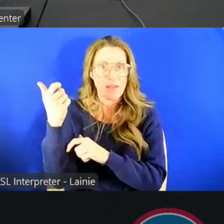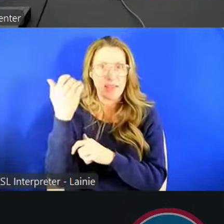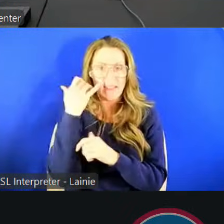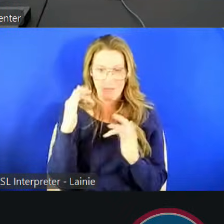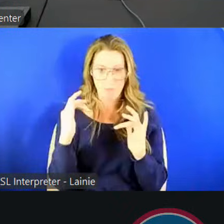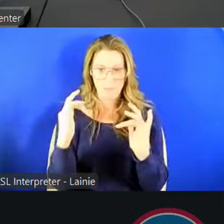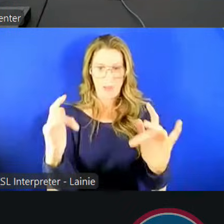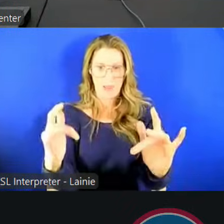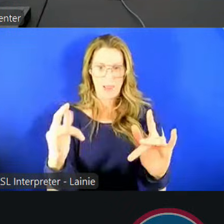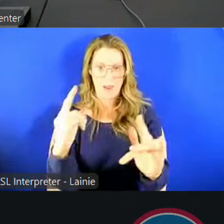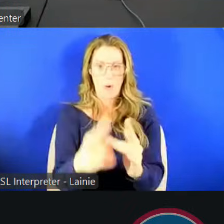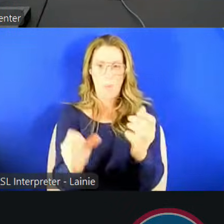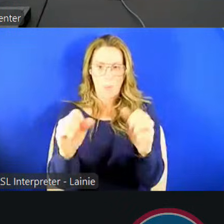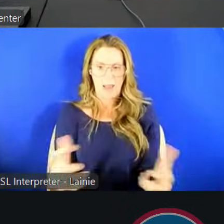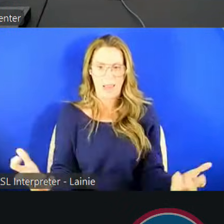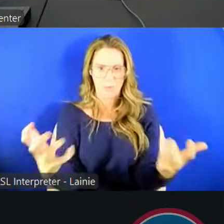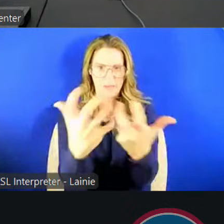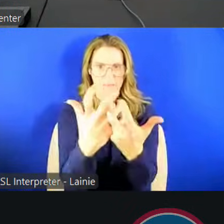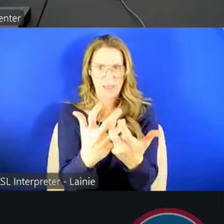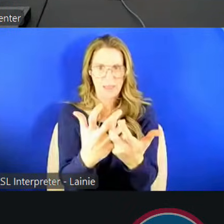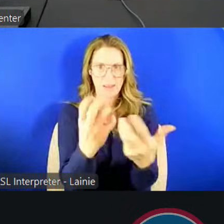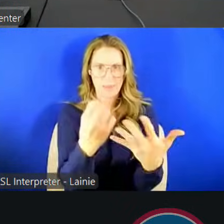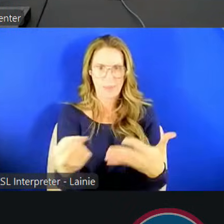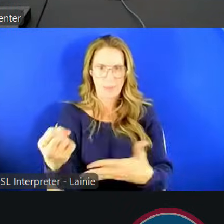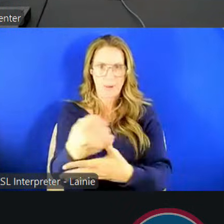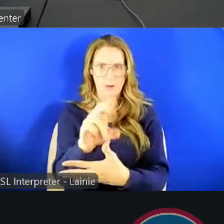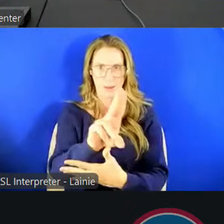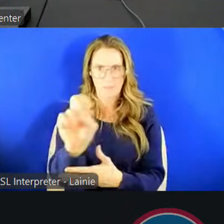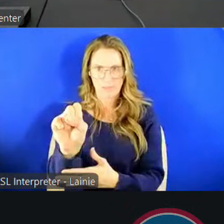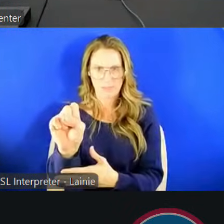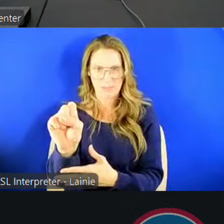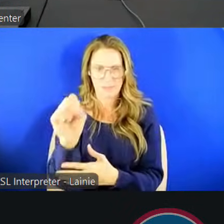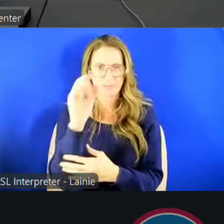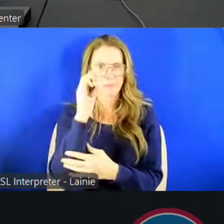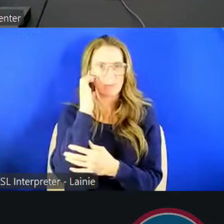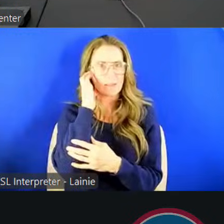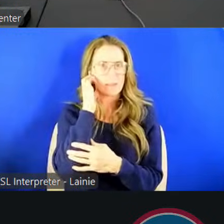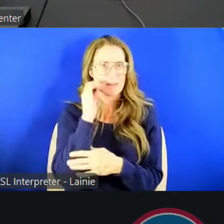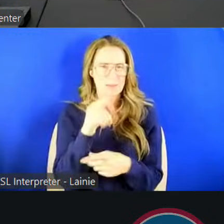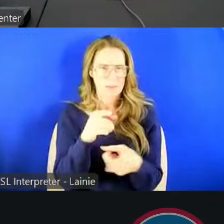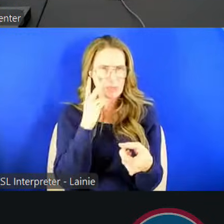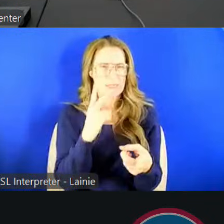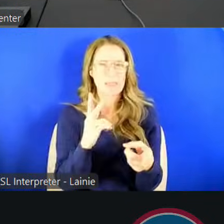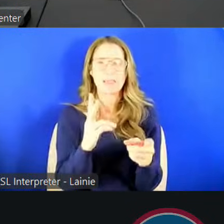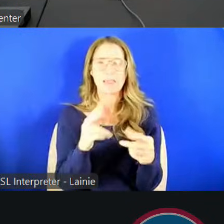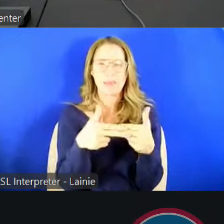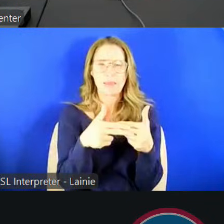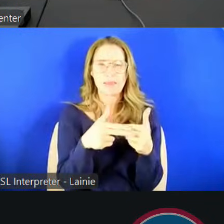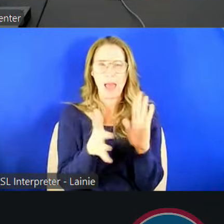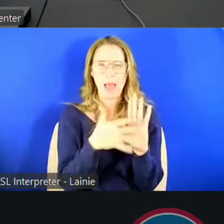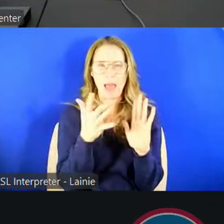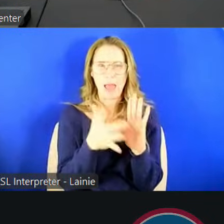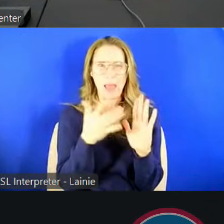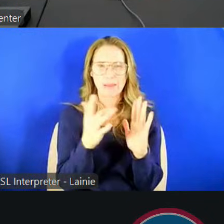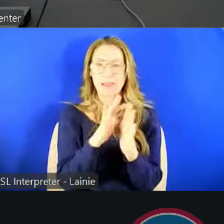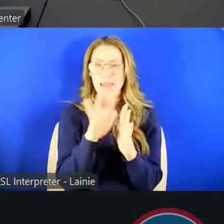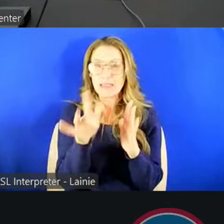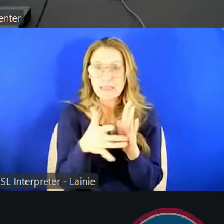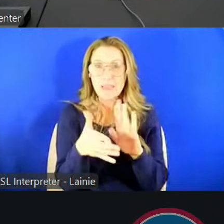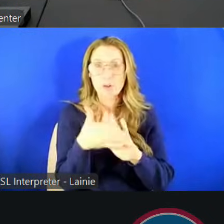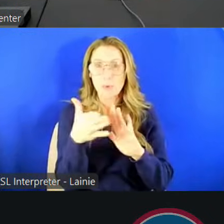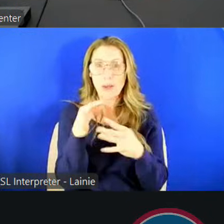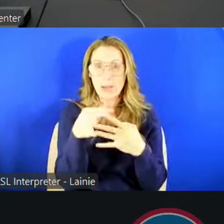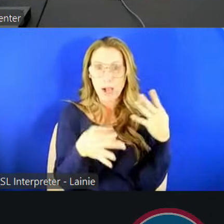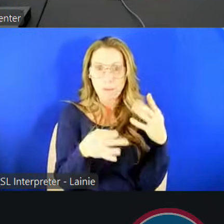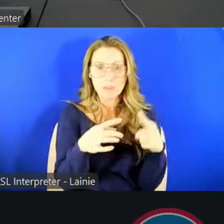same amount of space that could prioritize the bus? And you'll see it flipping through here. We looked at center running options. We looked